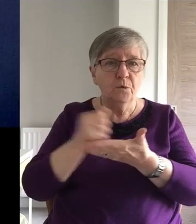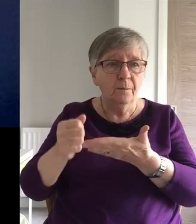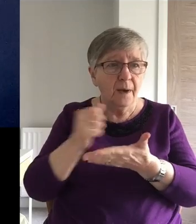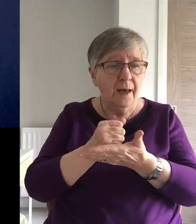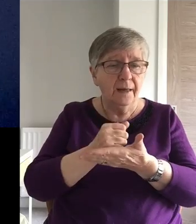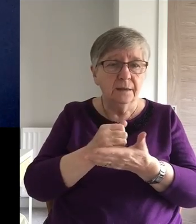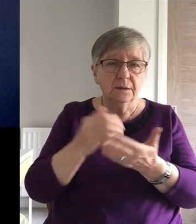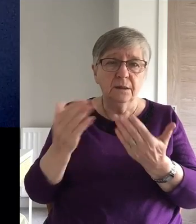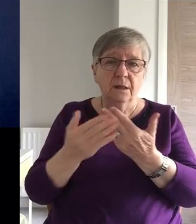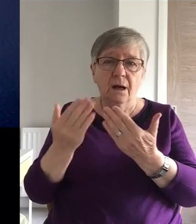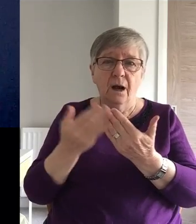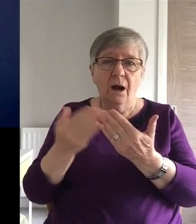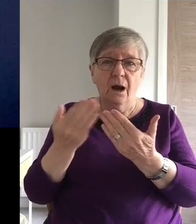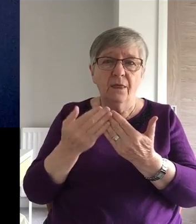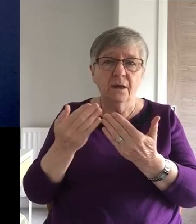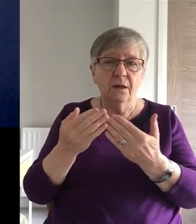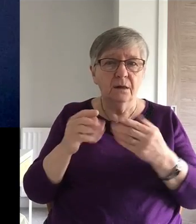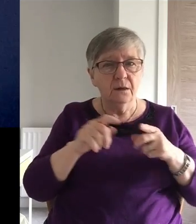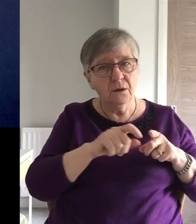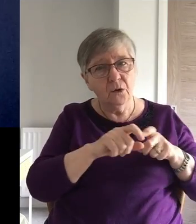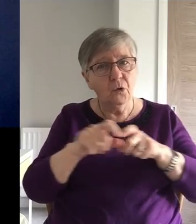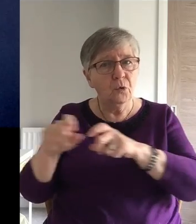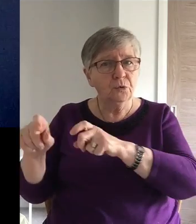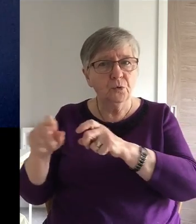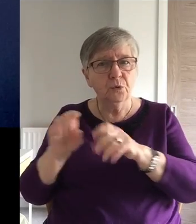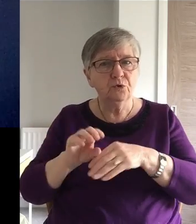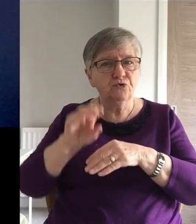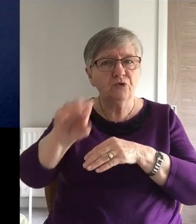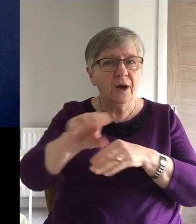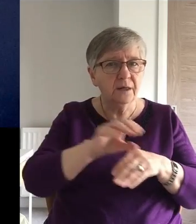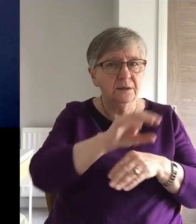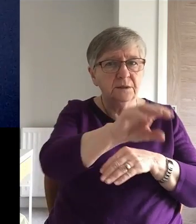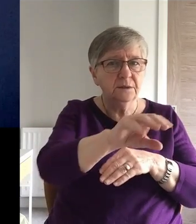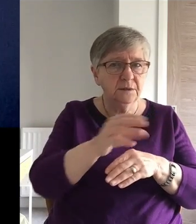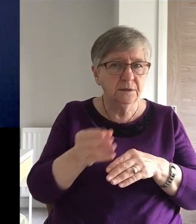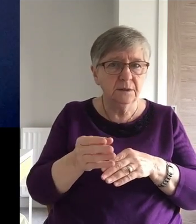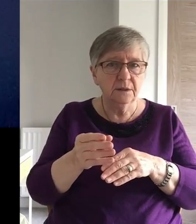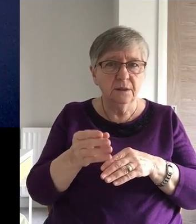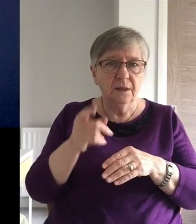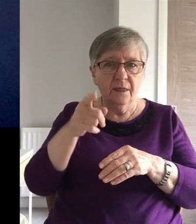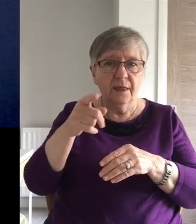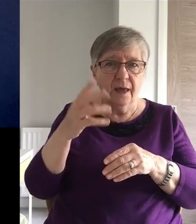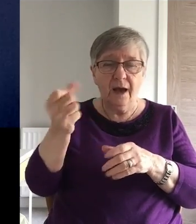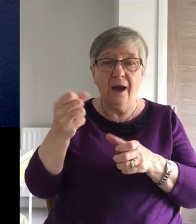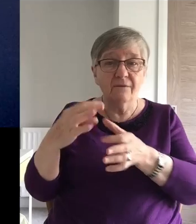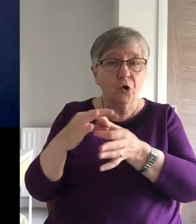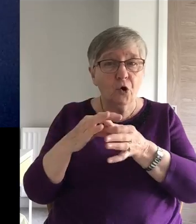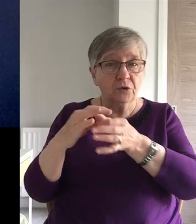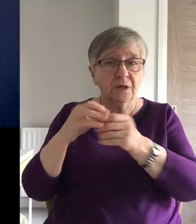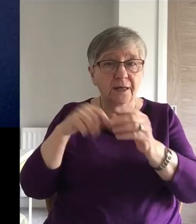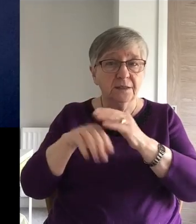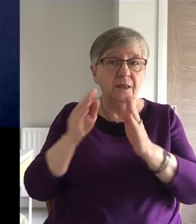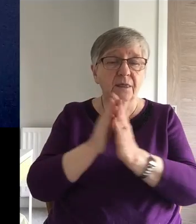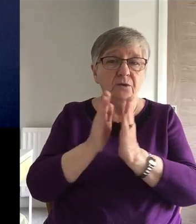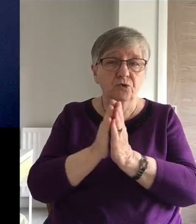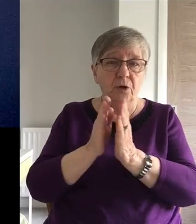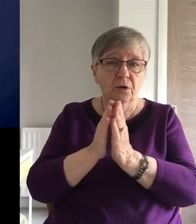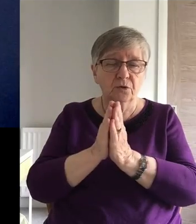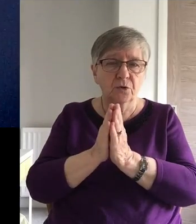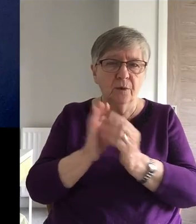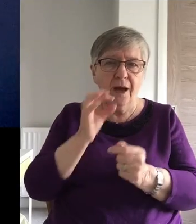all the other ongoing charitable organisations that have contacts within the church. We just ask that you